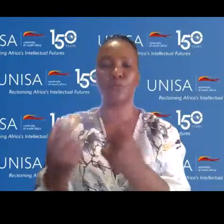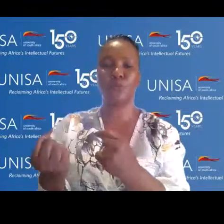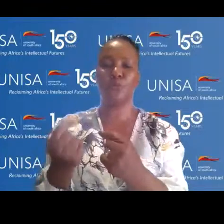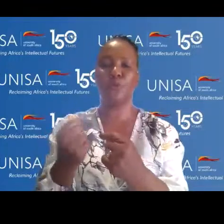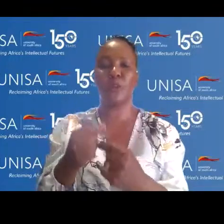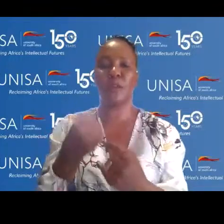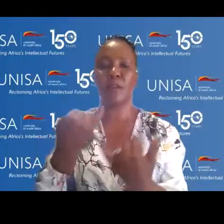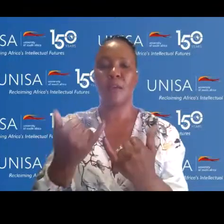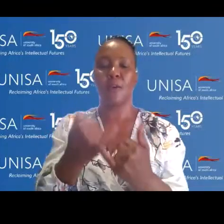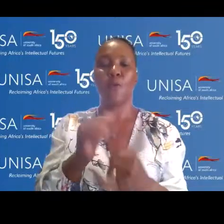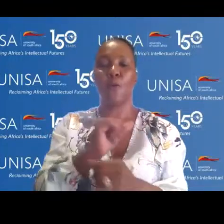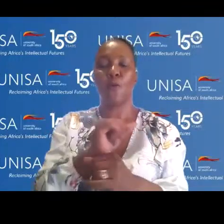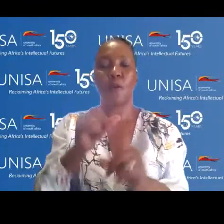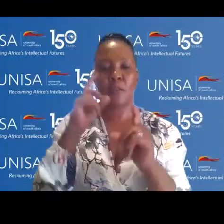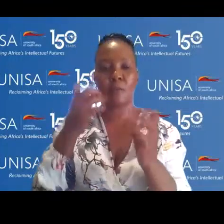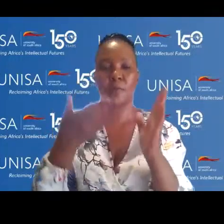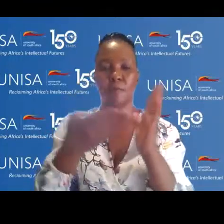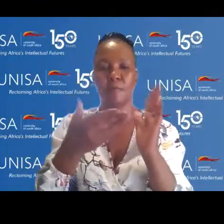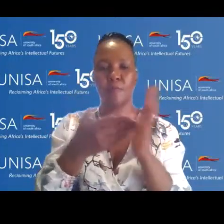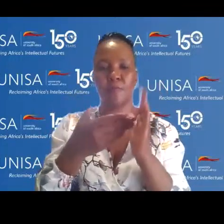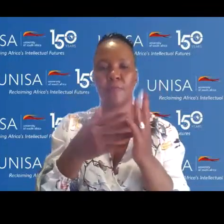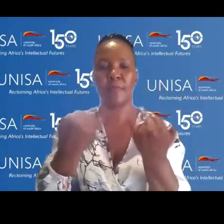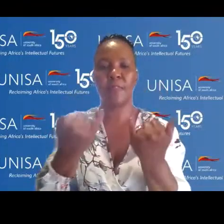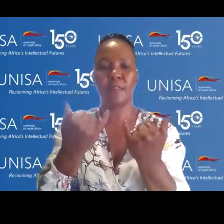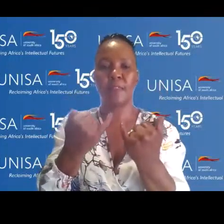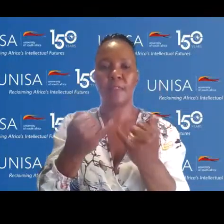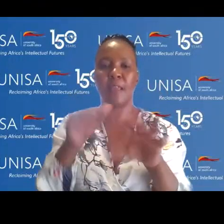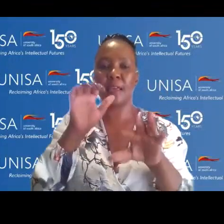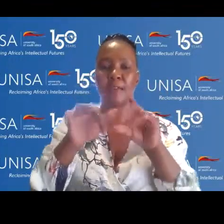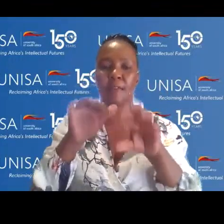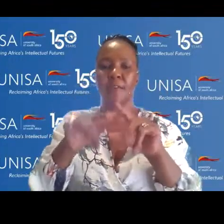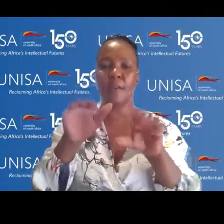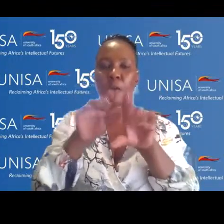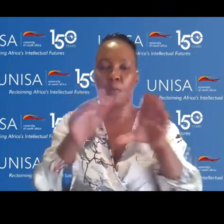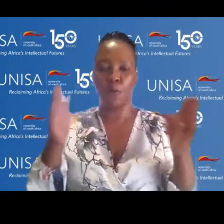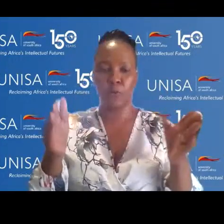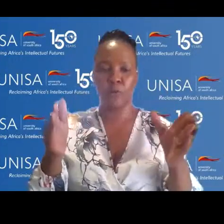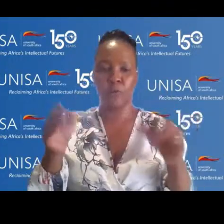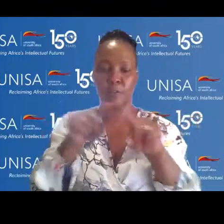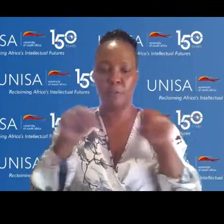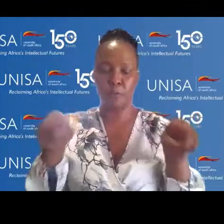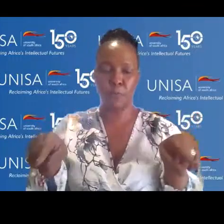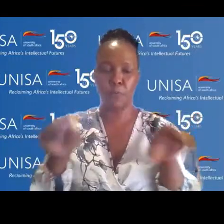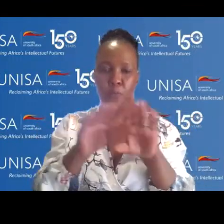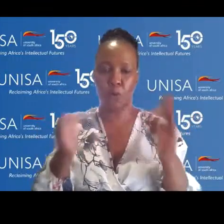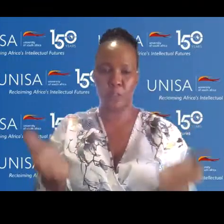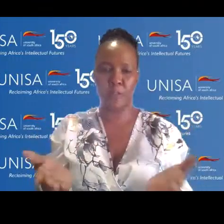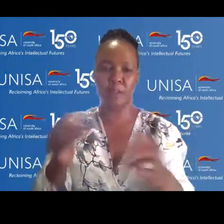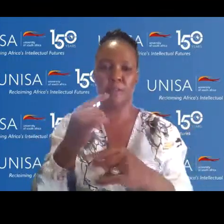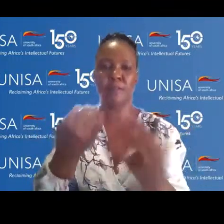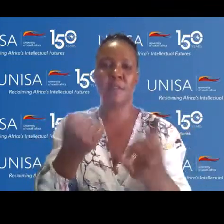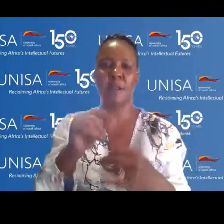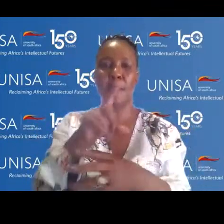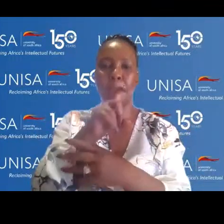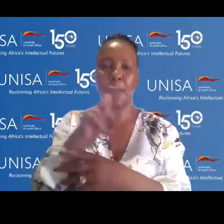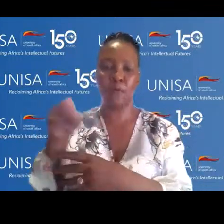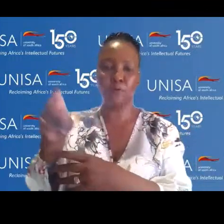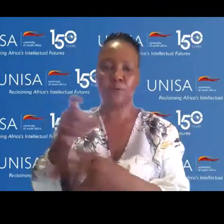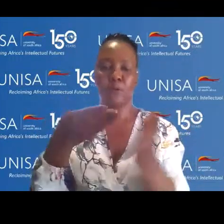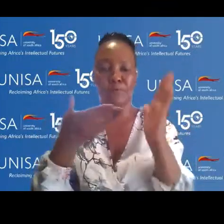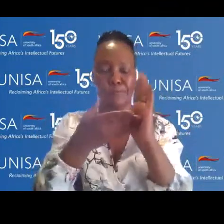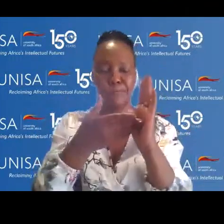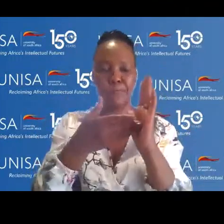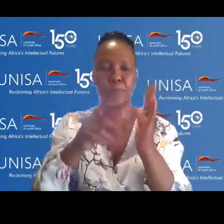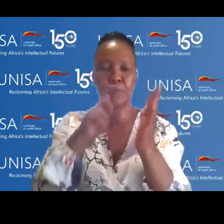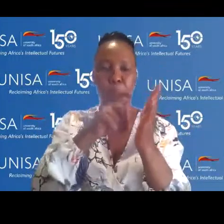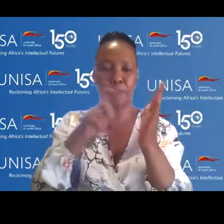here. I've got a keyboard, as you can see, and I've got the mouse right here. So